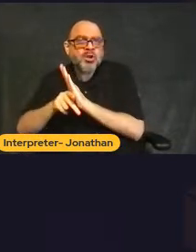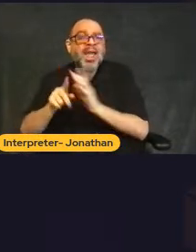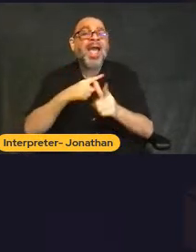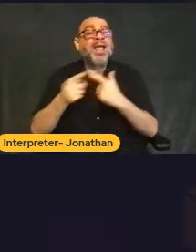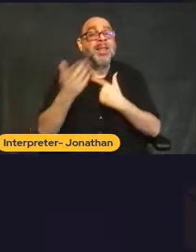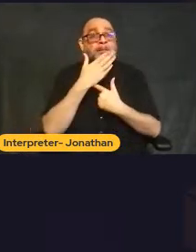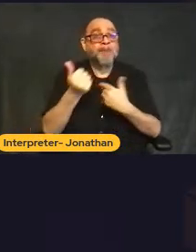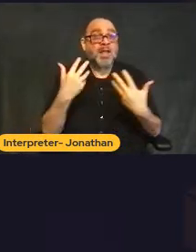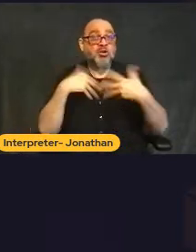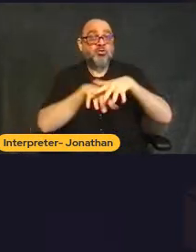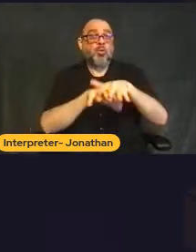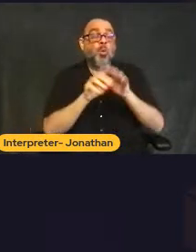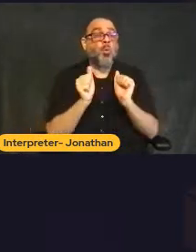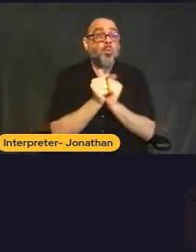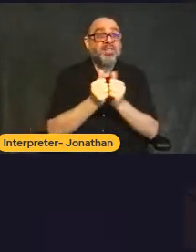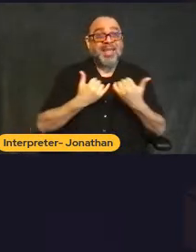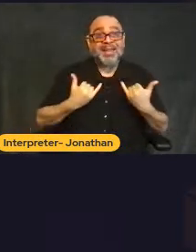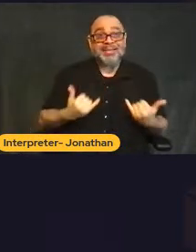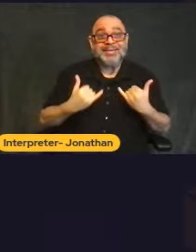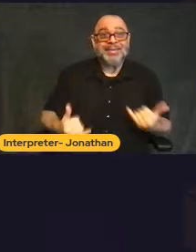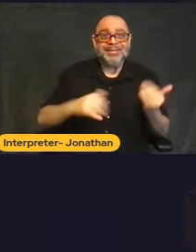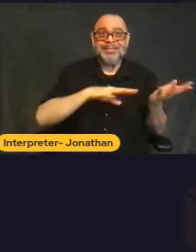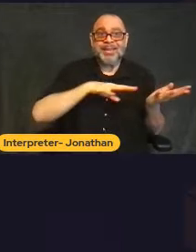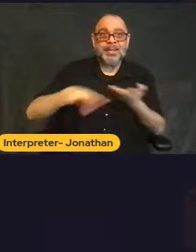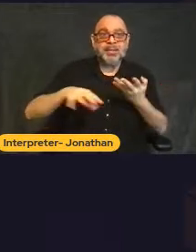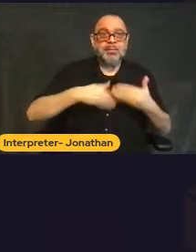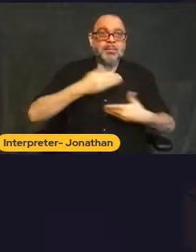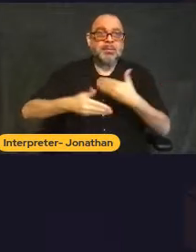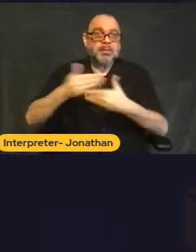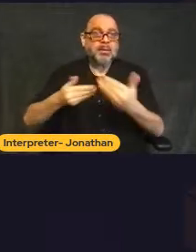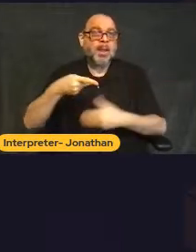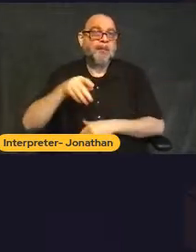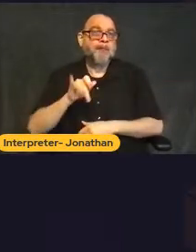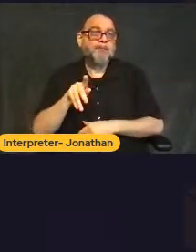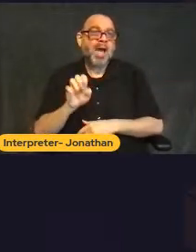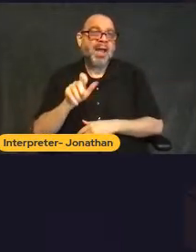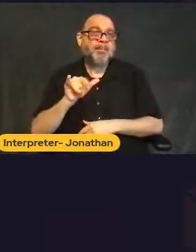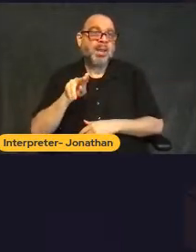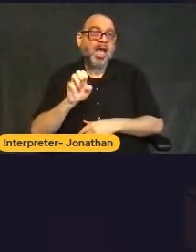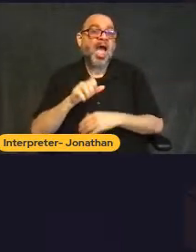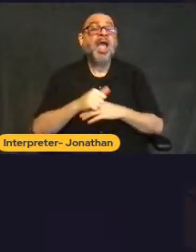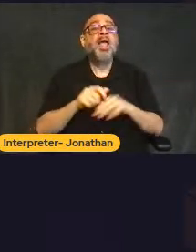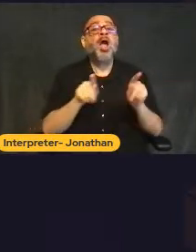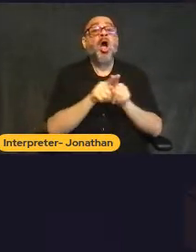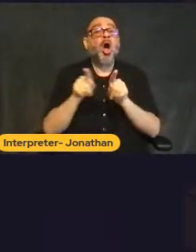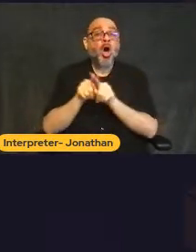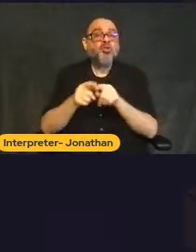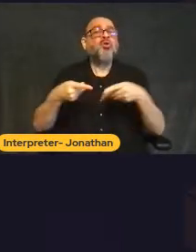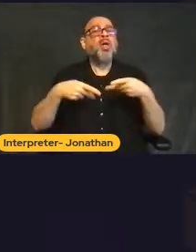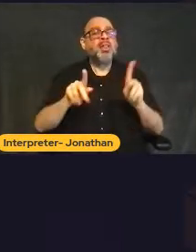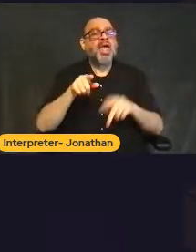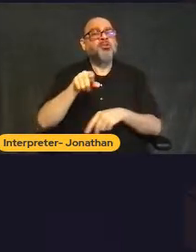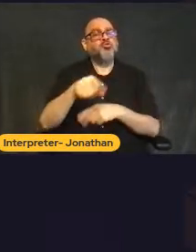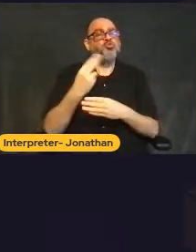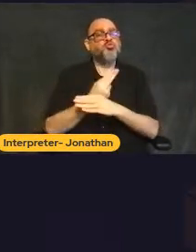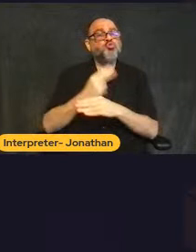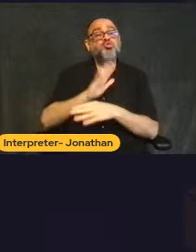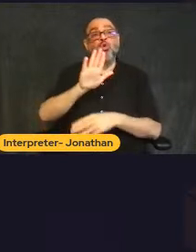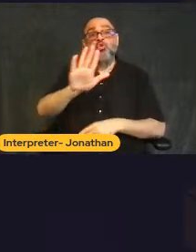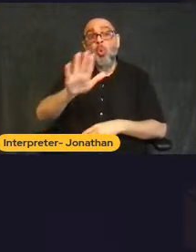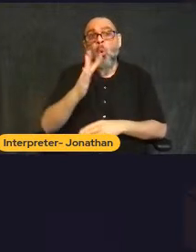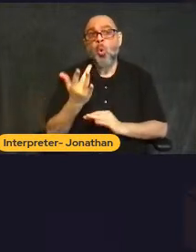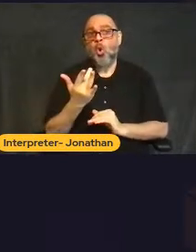existing pipelines. And it also lets us use prepared language